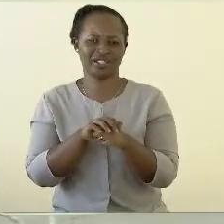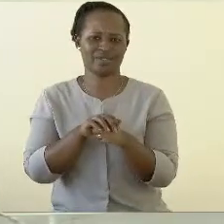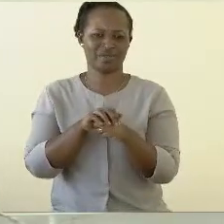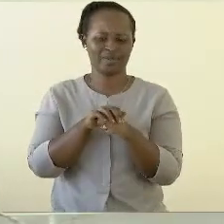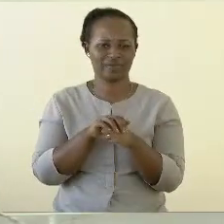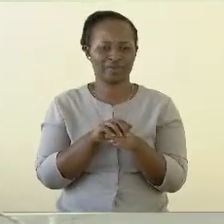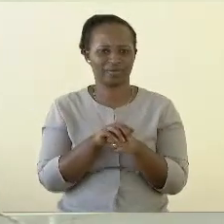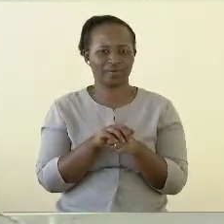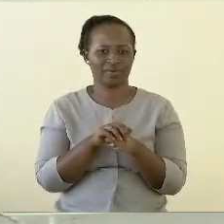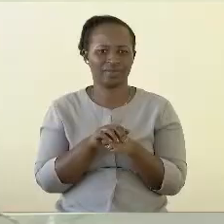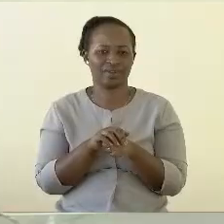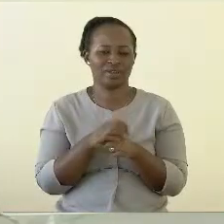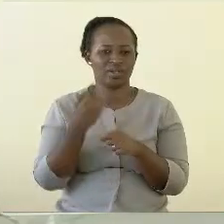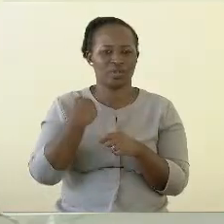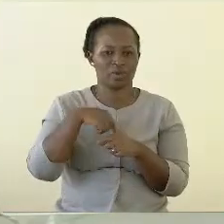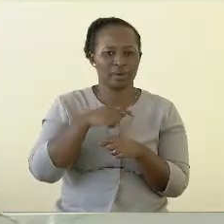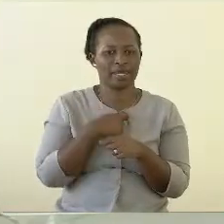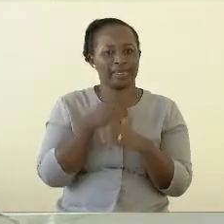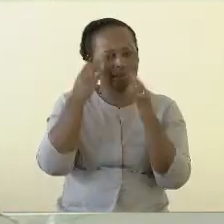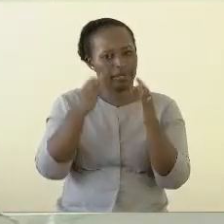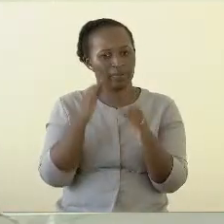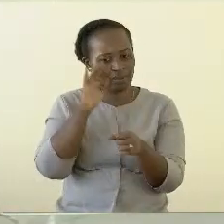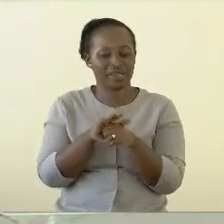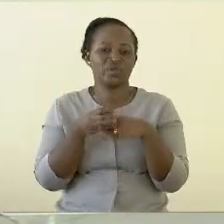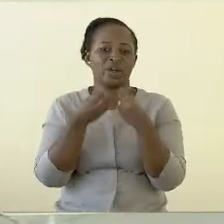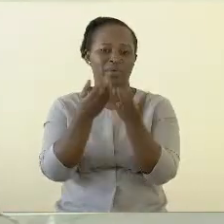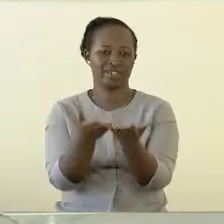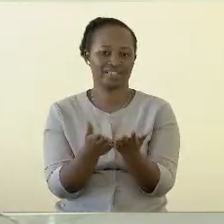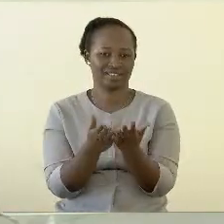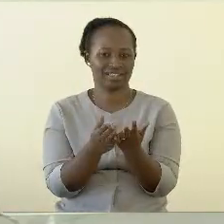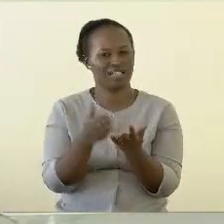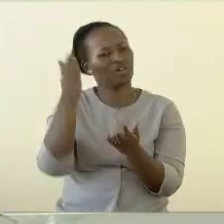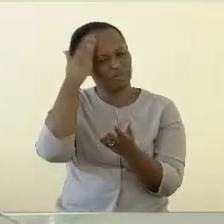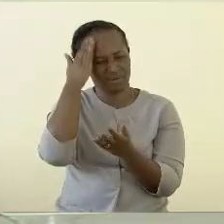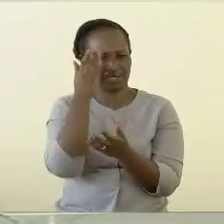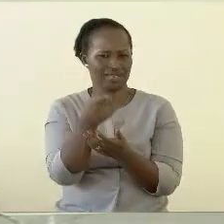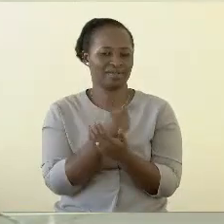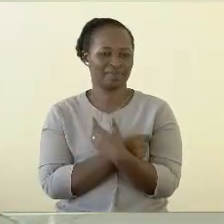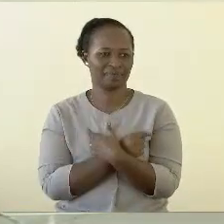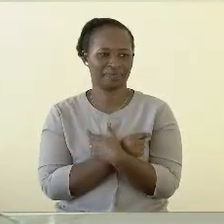So to whom so much is given, you know the saying,